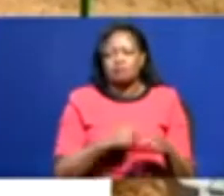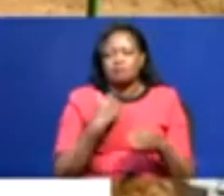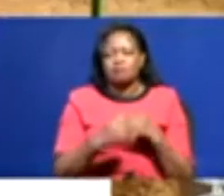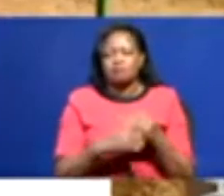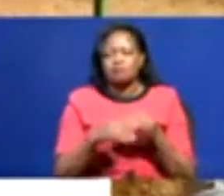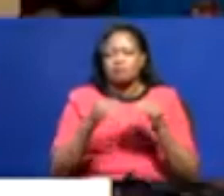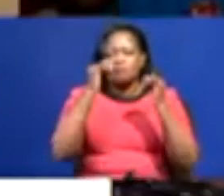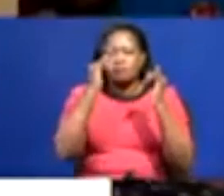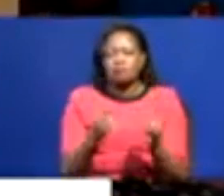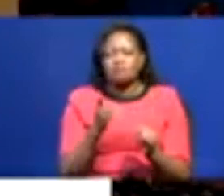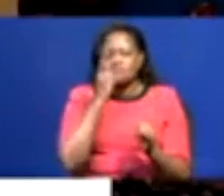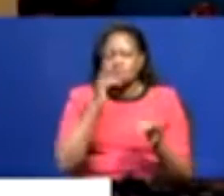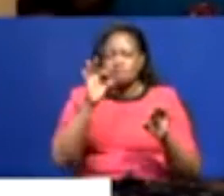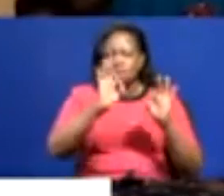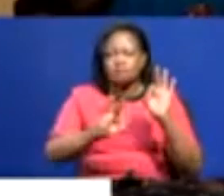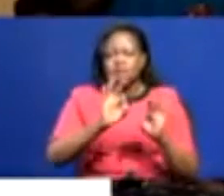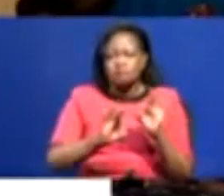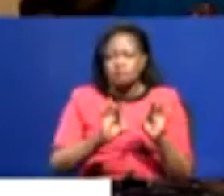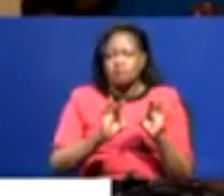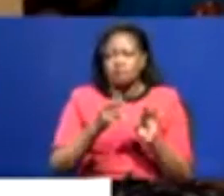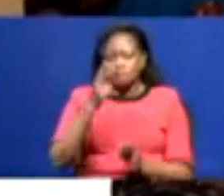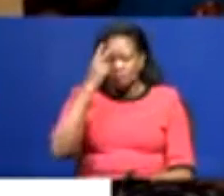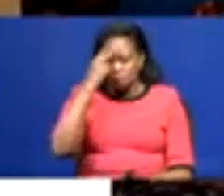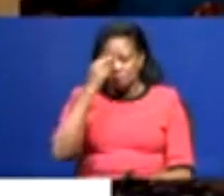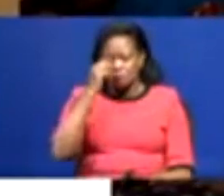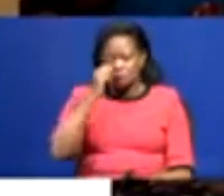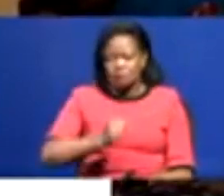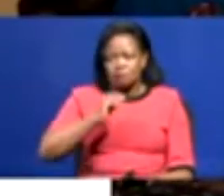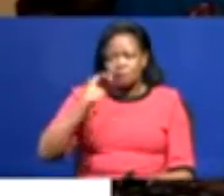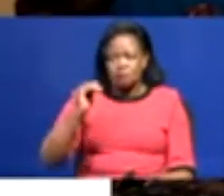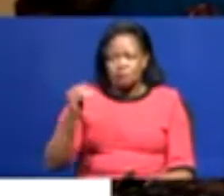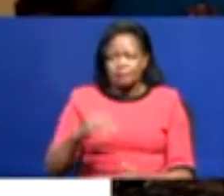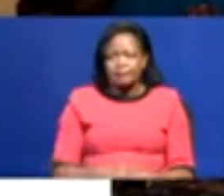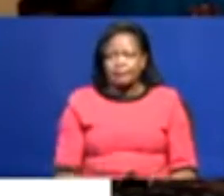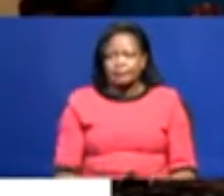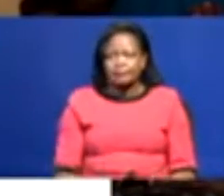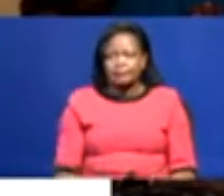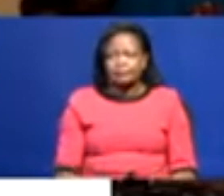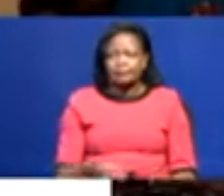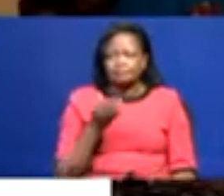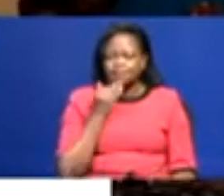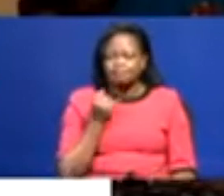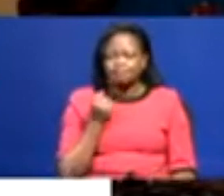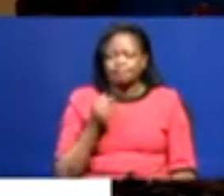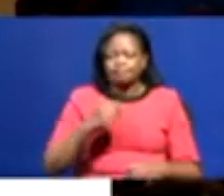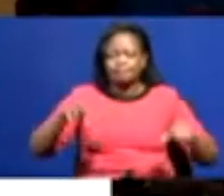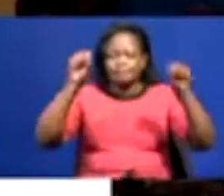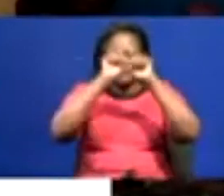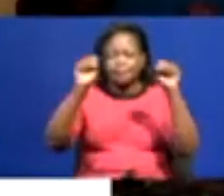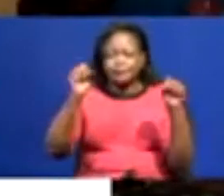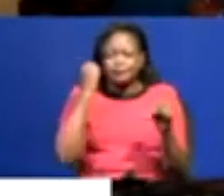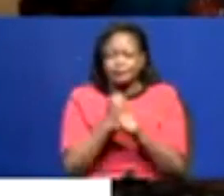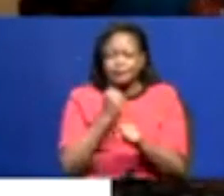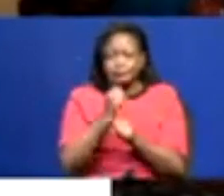Ole Kajiado High School in Kajiado County. Ya kwamba ainue kiboko kwa sababu ya